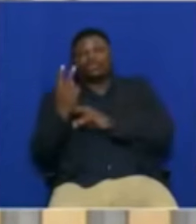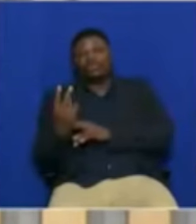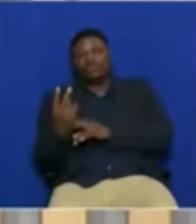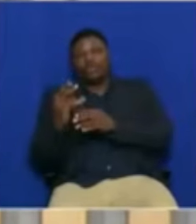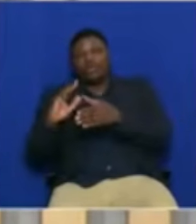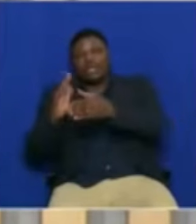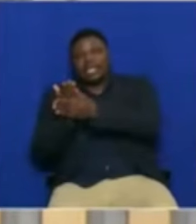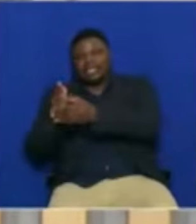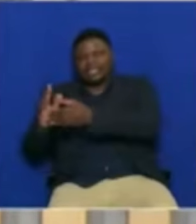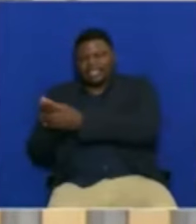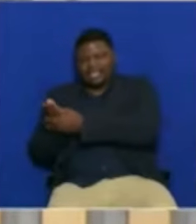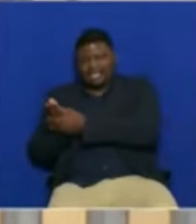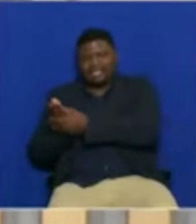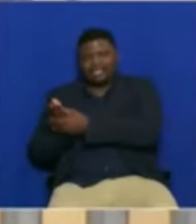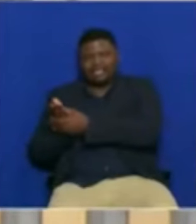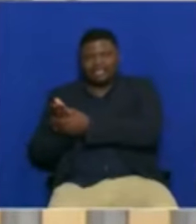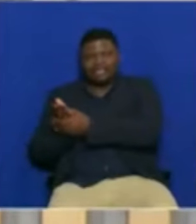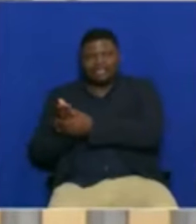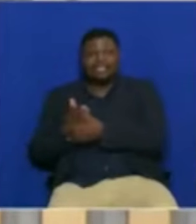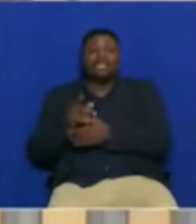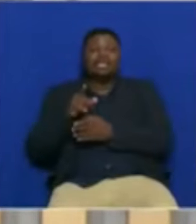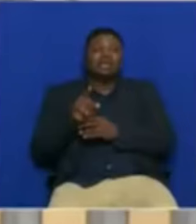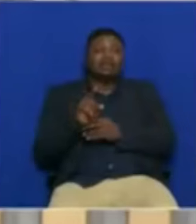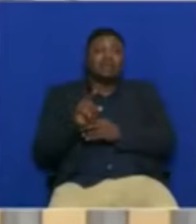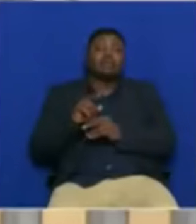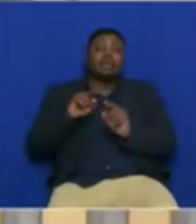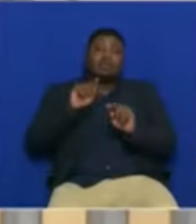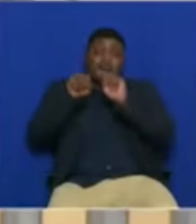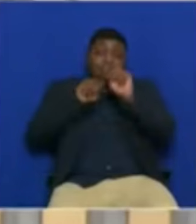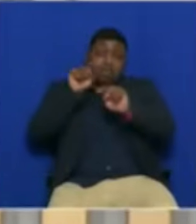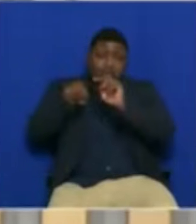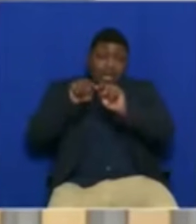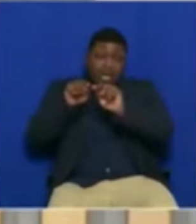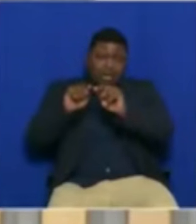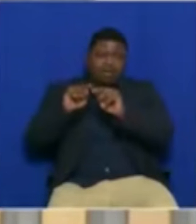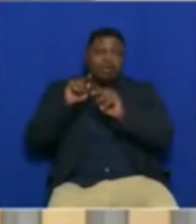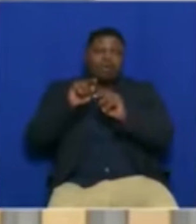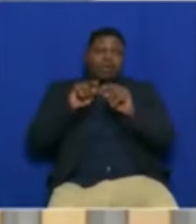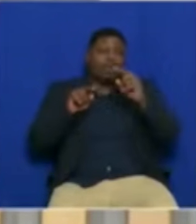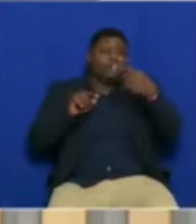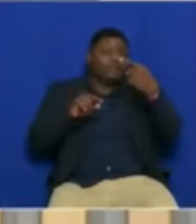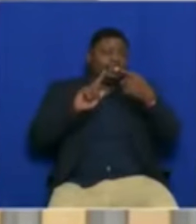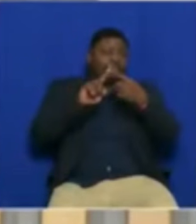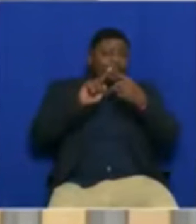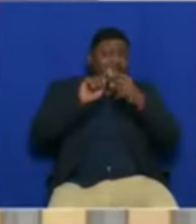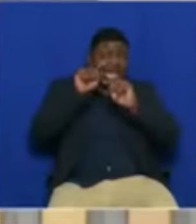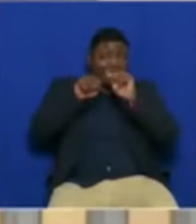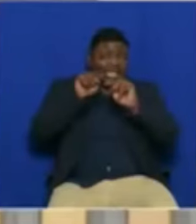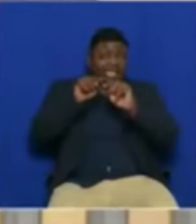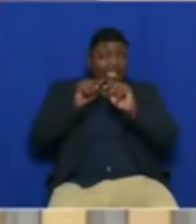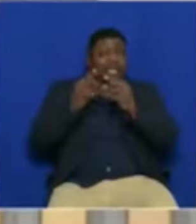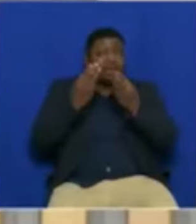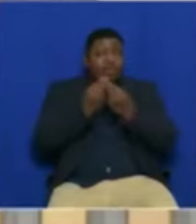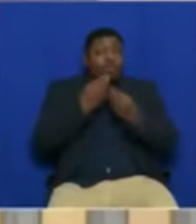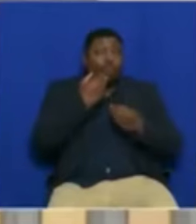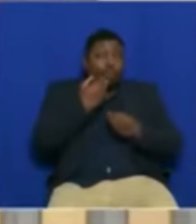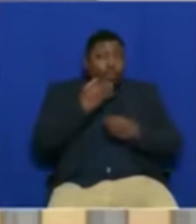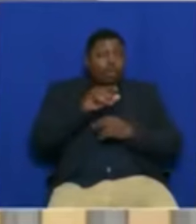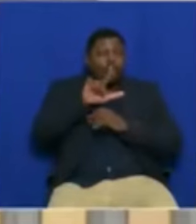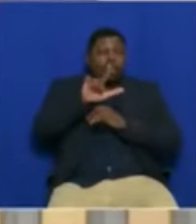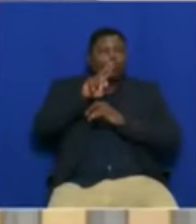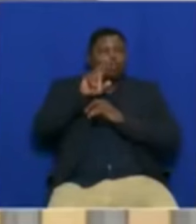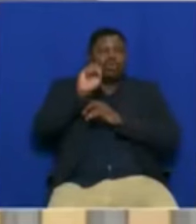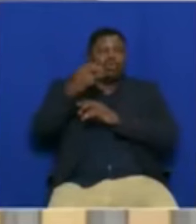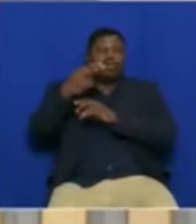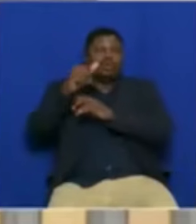two allegations. One is Lushaba, and if you see under and 404 says what about Lushaba? What